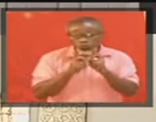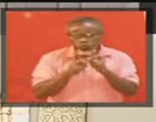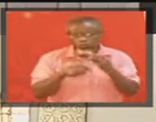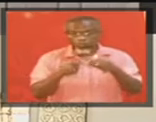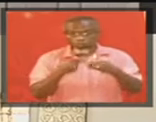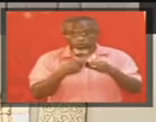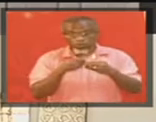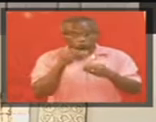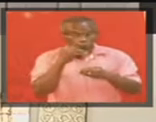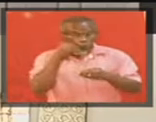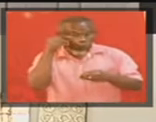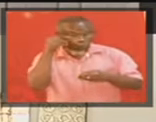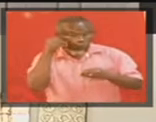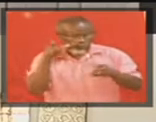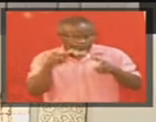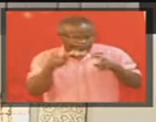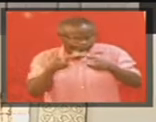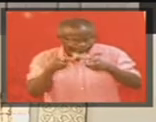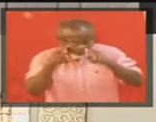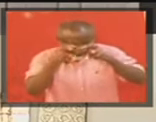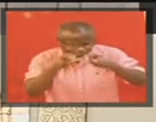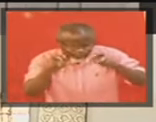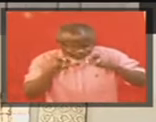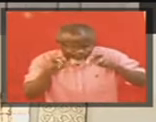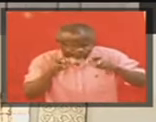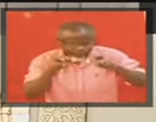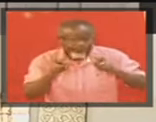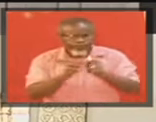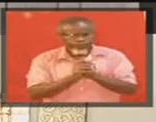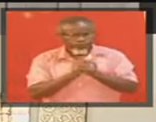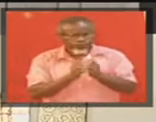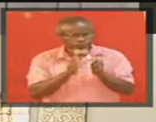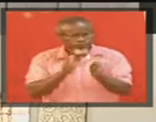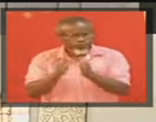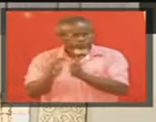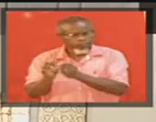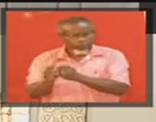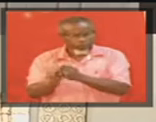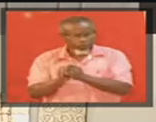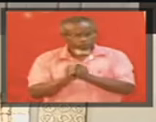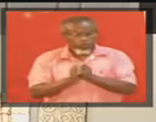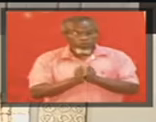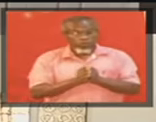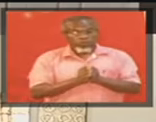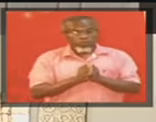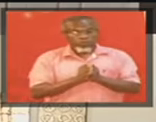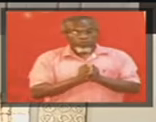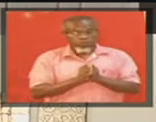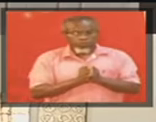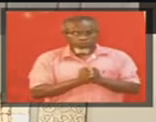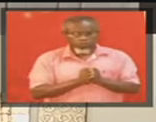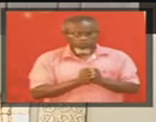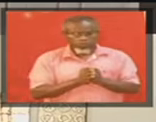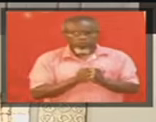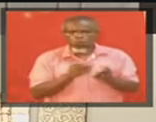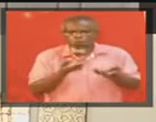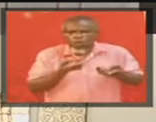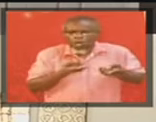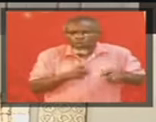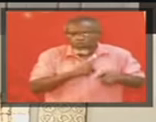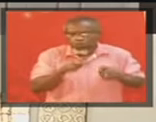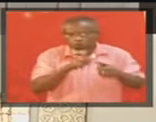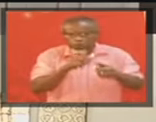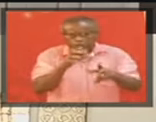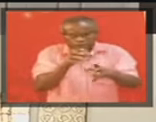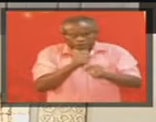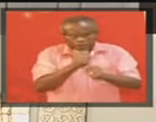to take everyone through what happens from the time we get a positive result until that person